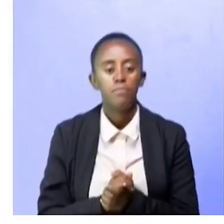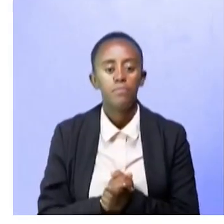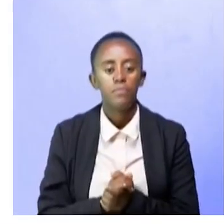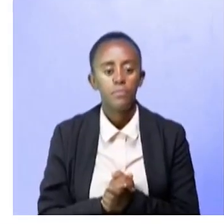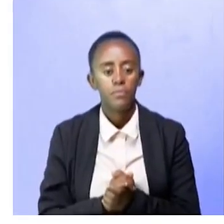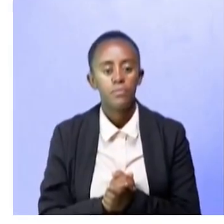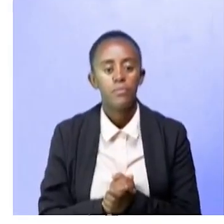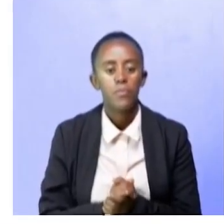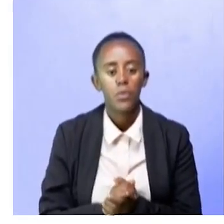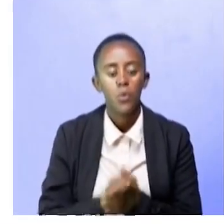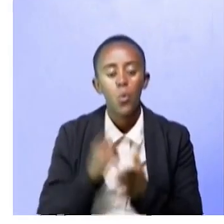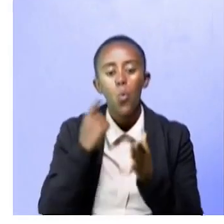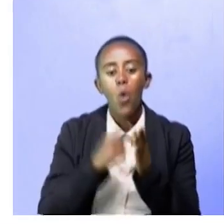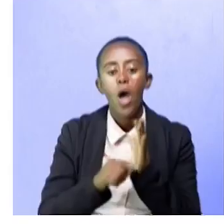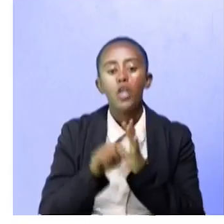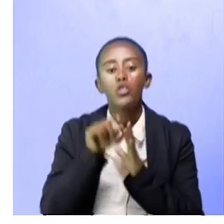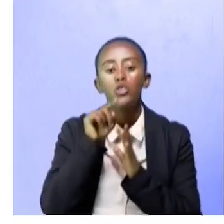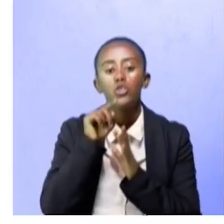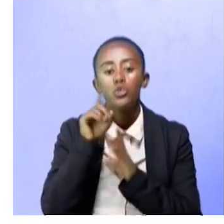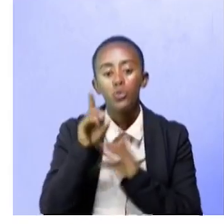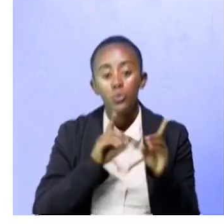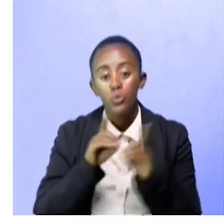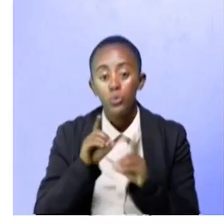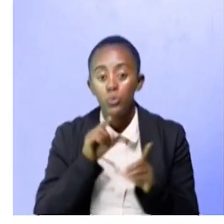What do you do